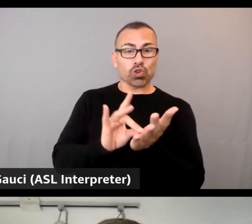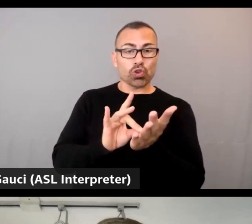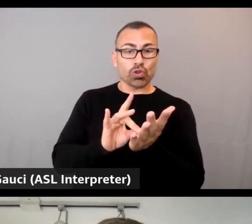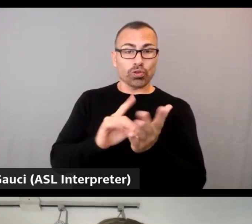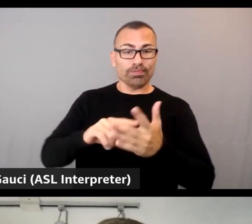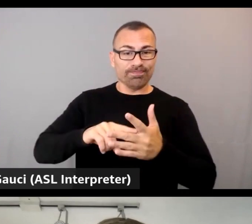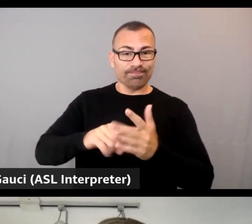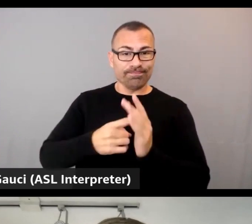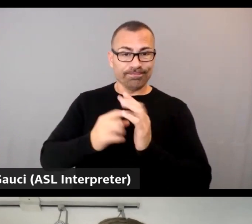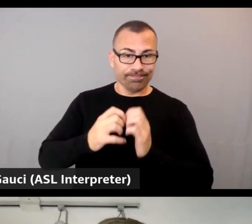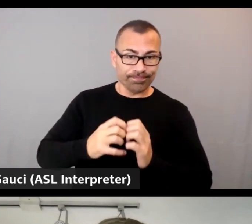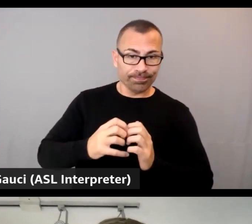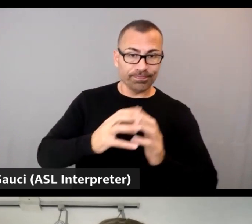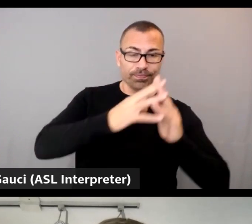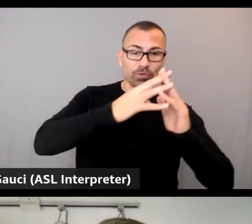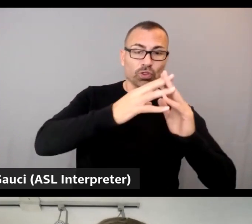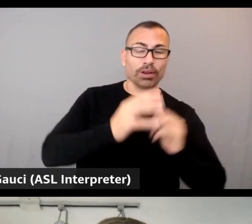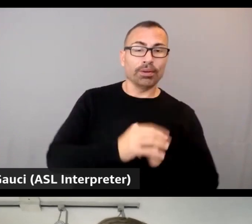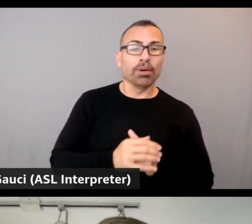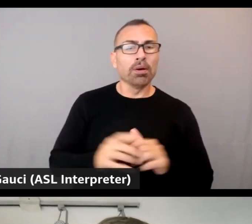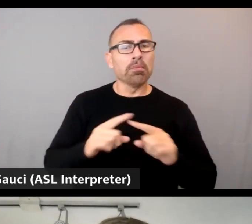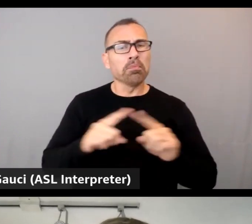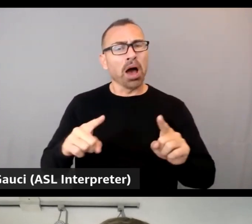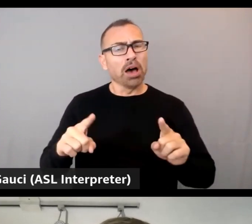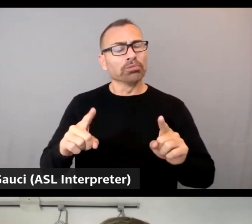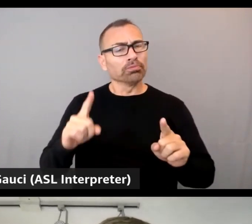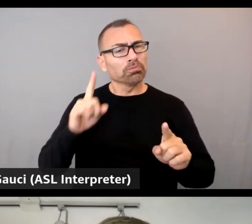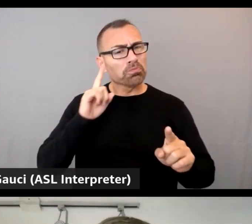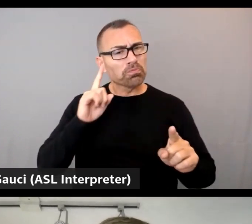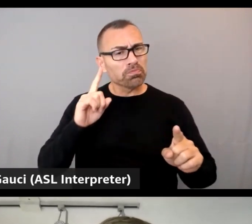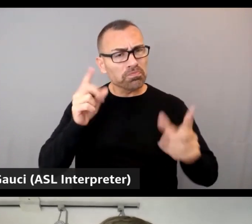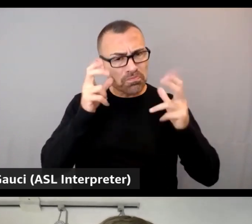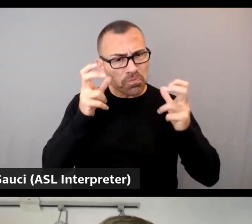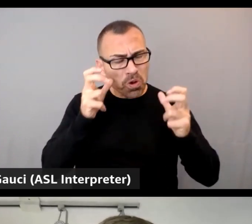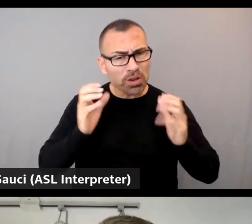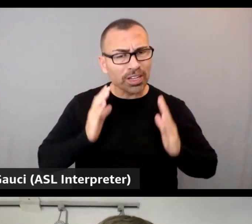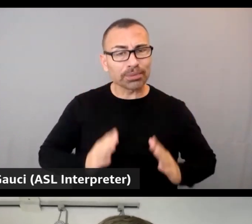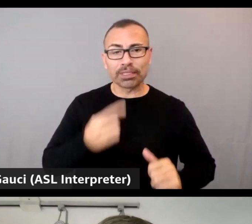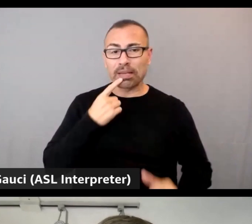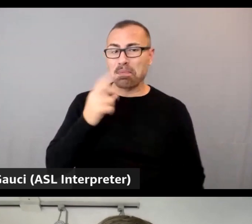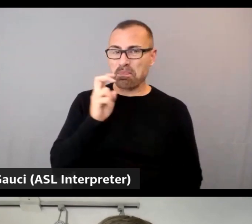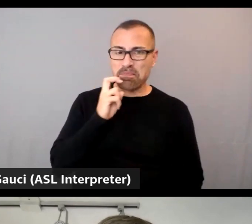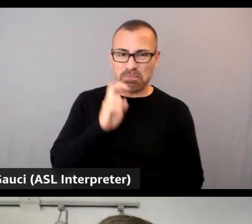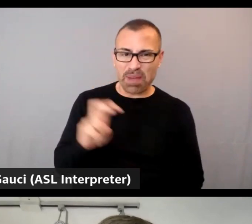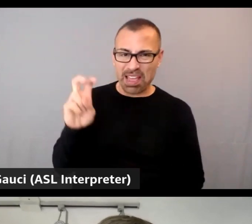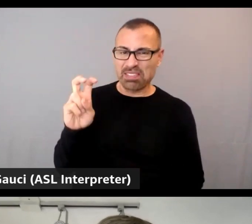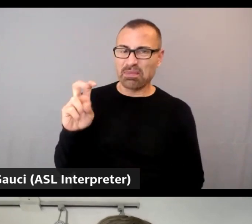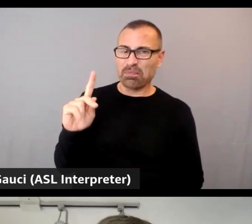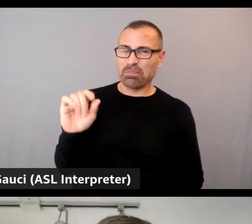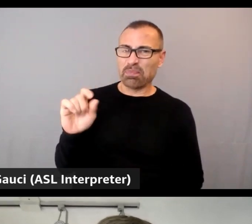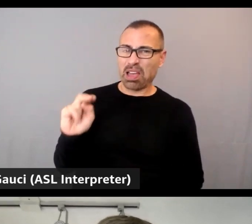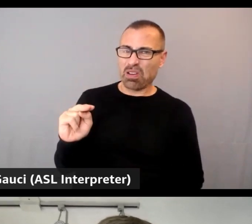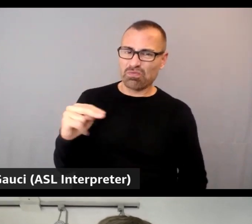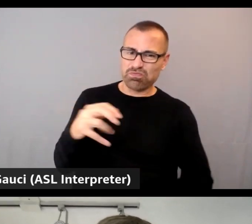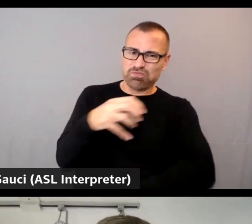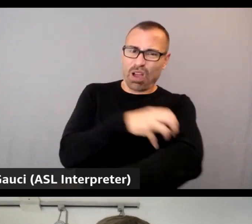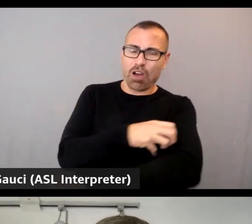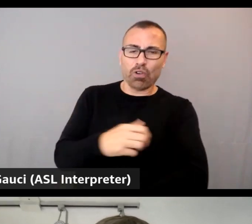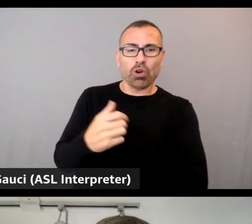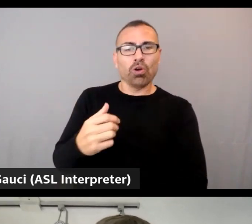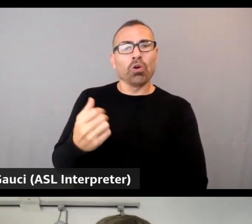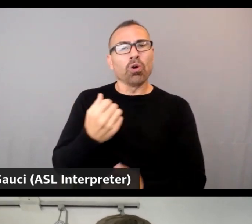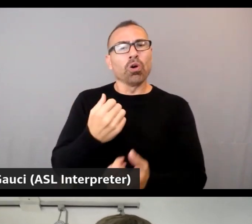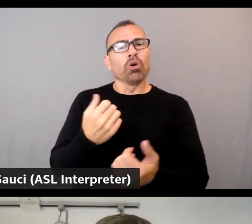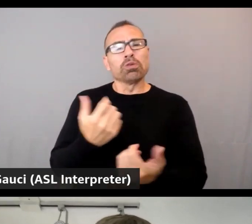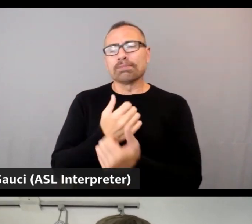Recently, what we started hearing from our customers is that, hey, Python is very powerful. We love your Python single shell engine, and it just